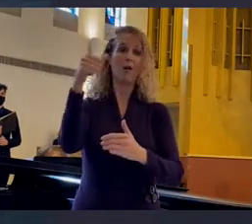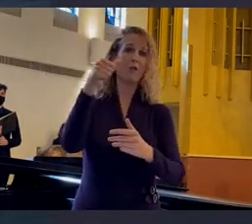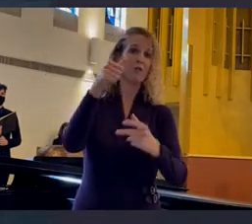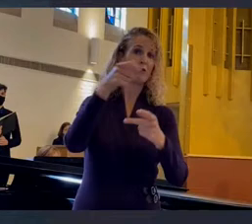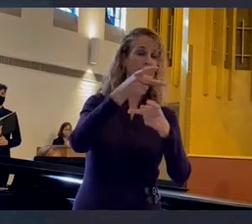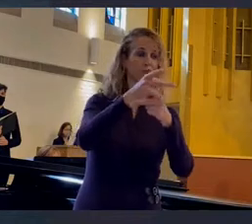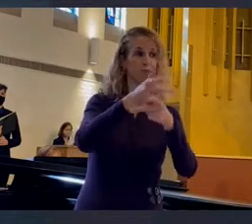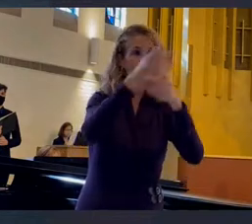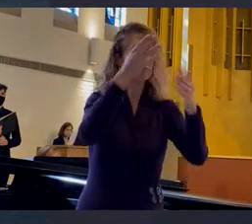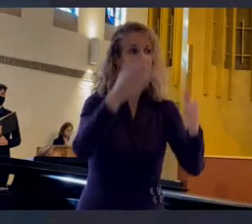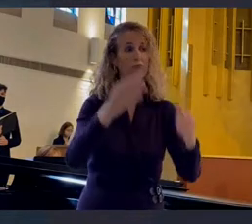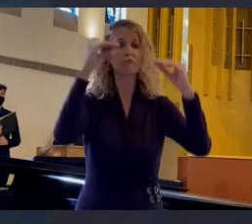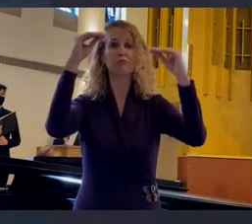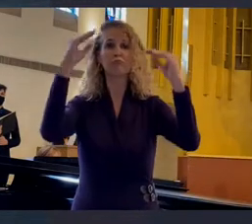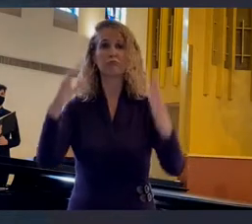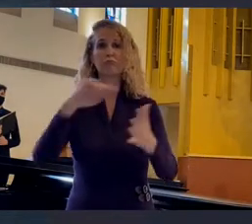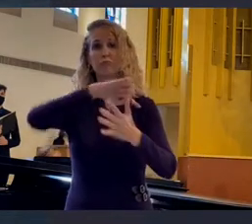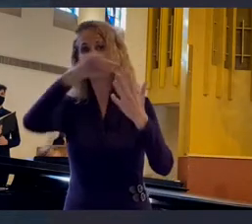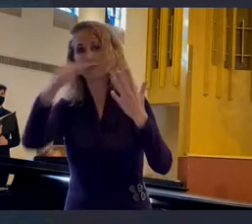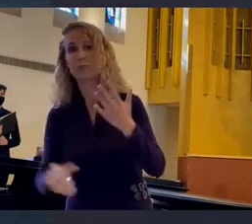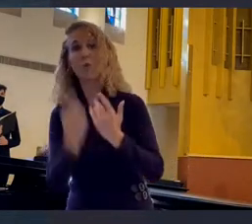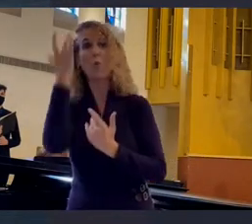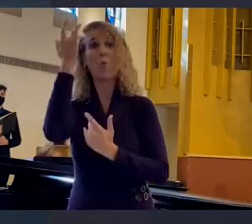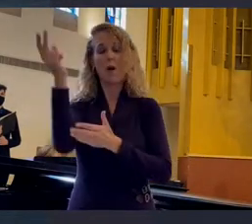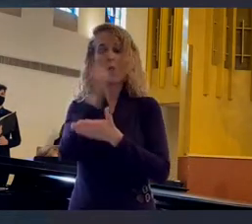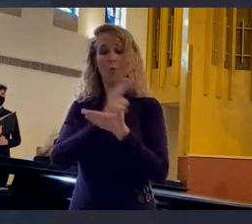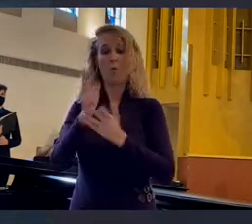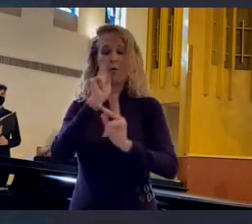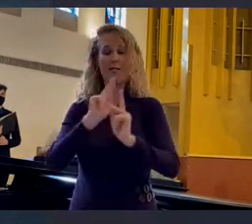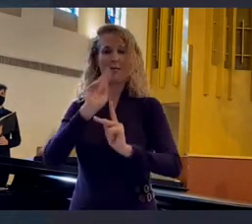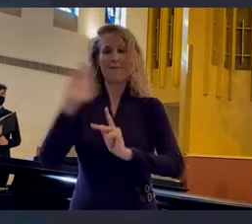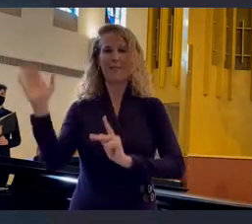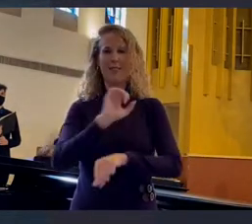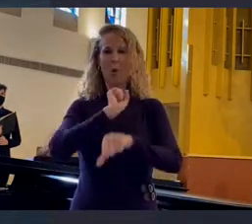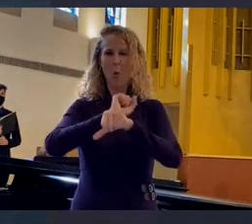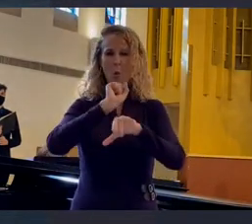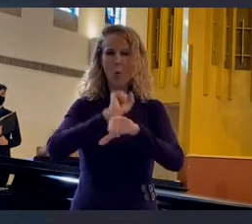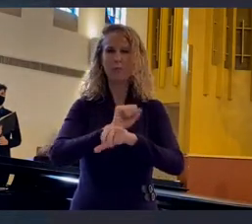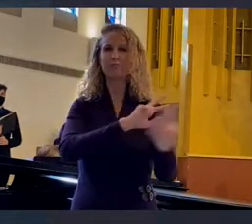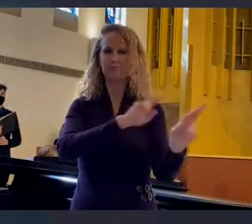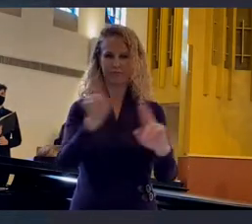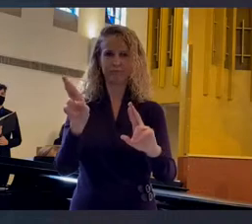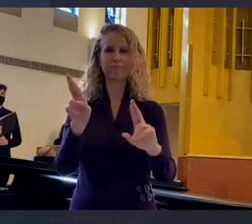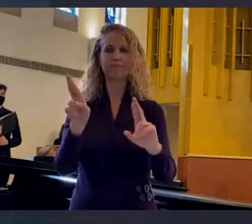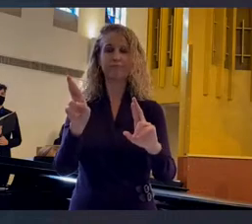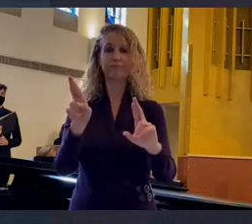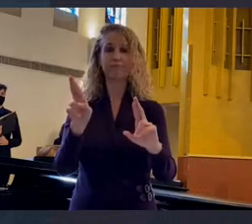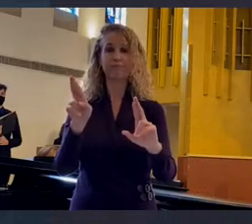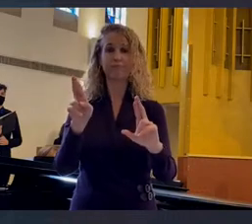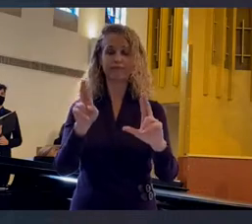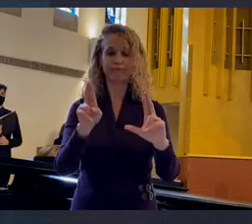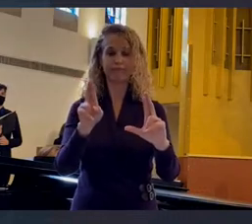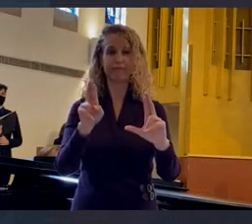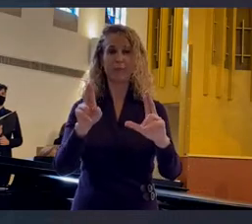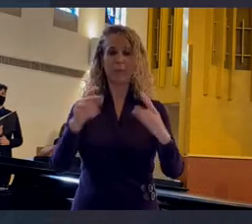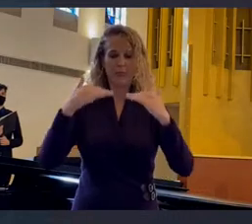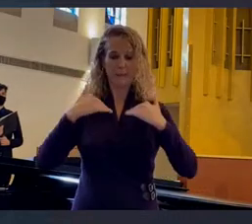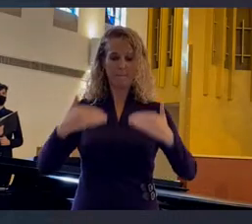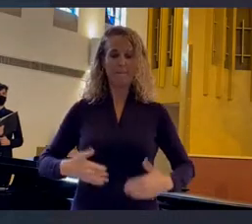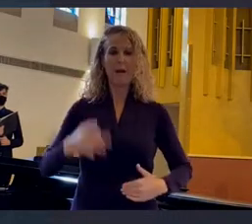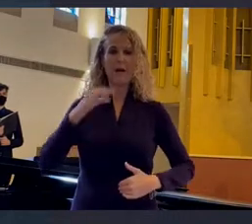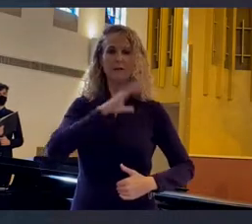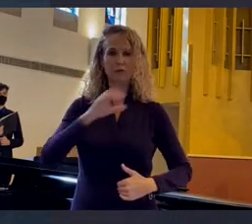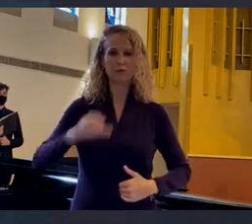pastors and teachers, to equip the holy ones for the work of ministry, for building up the body